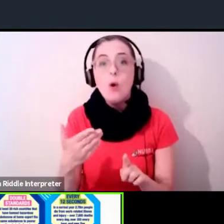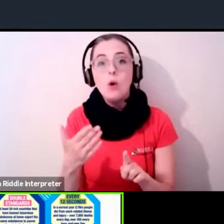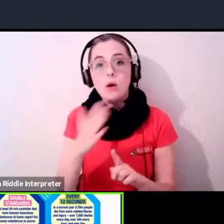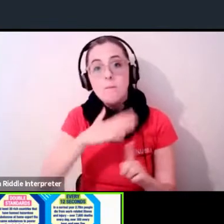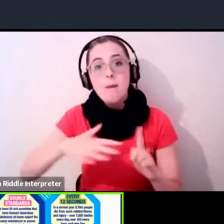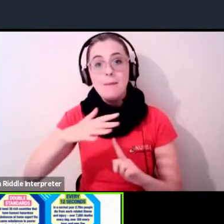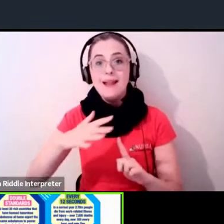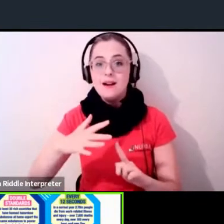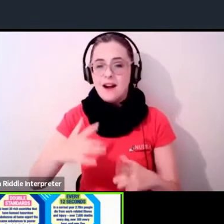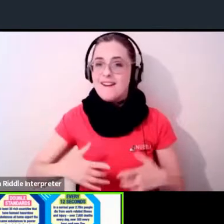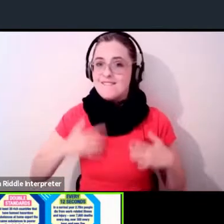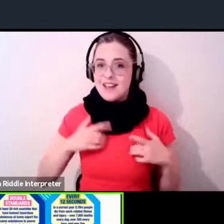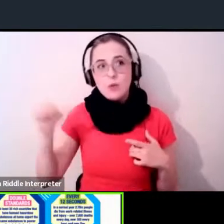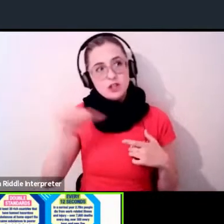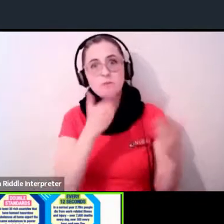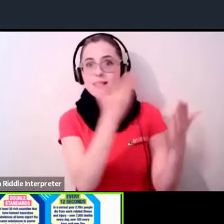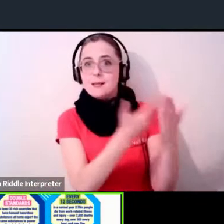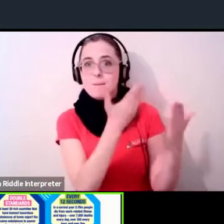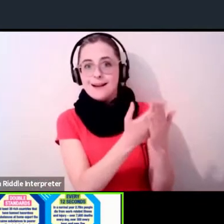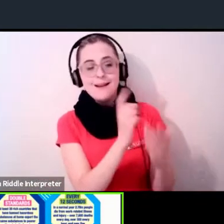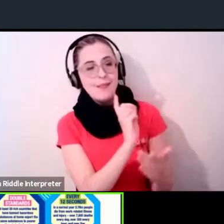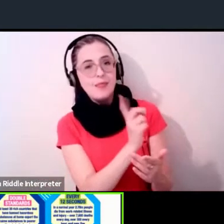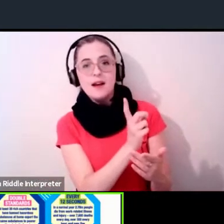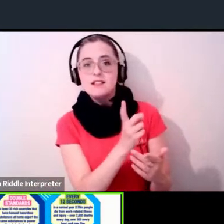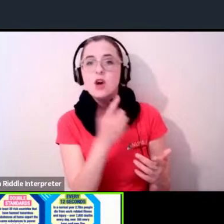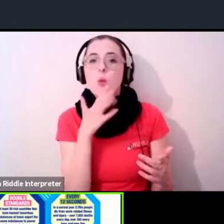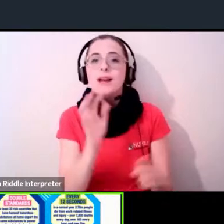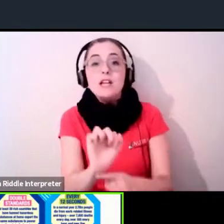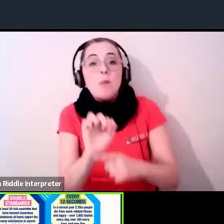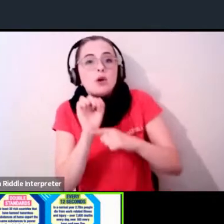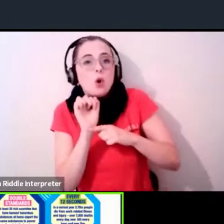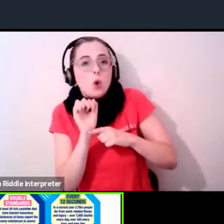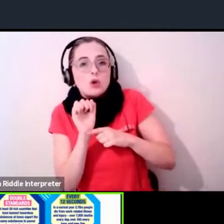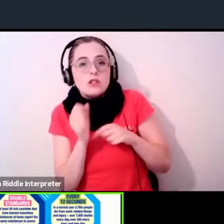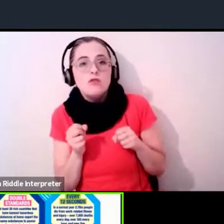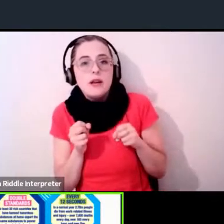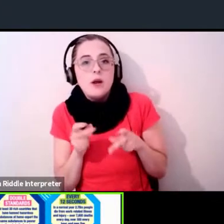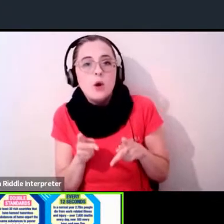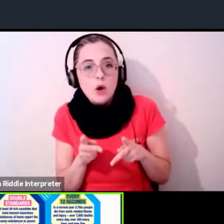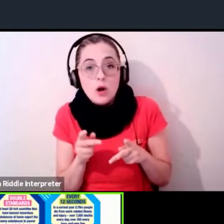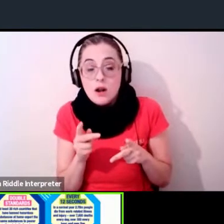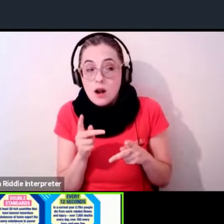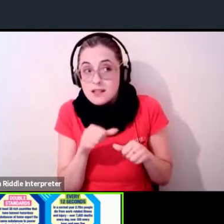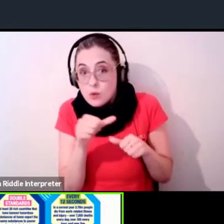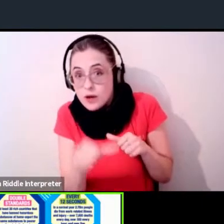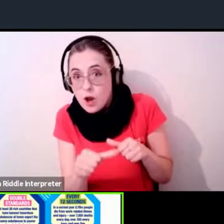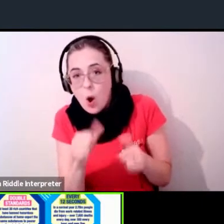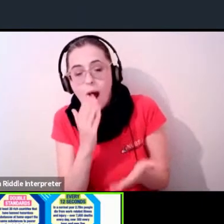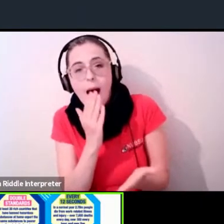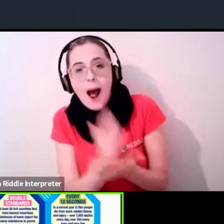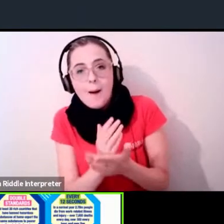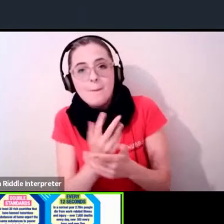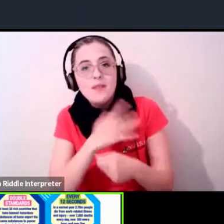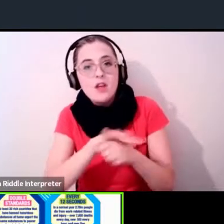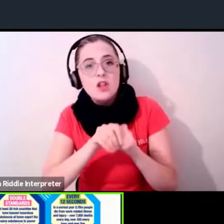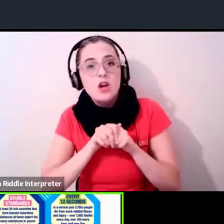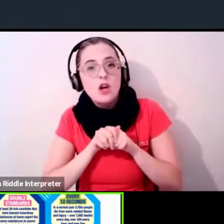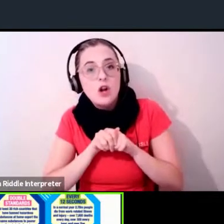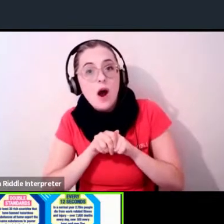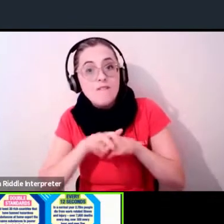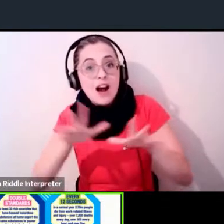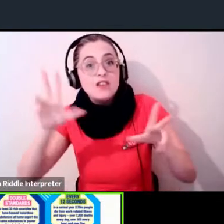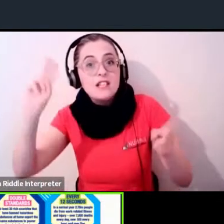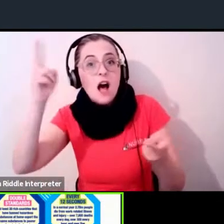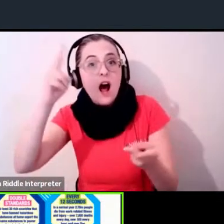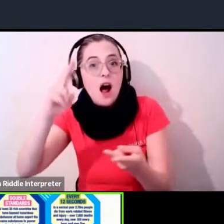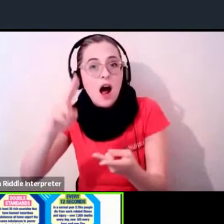I think that's what we should be demanding. We need a proper precautionary approach until we know for sure that the virus is out of our workplaces and